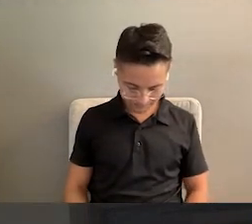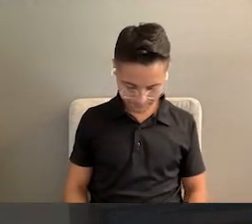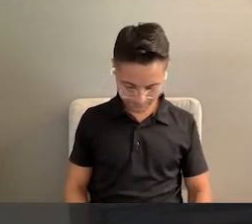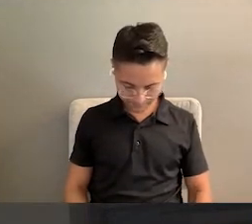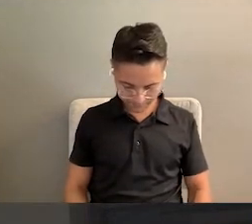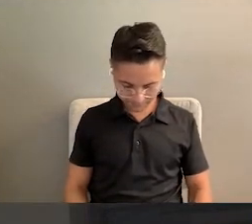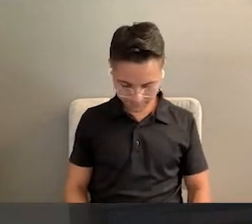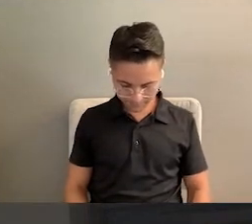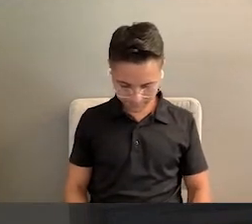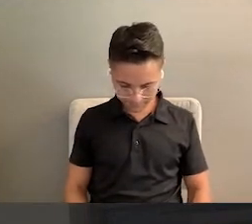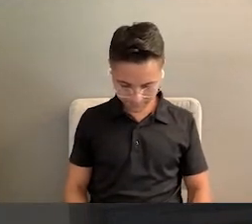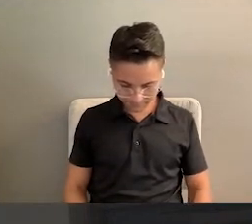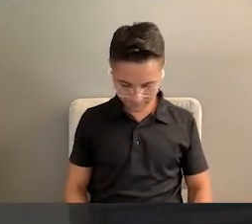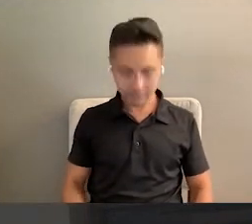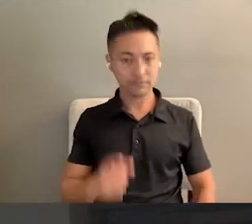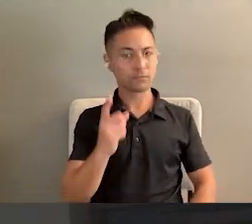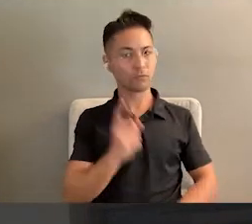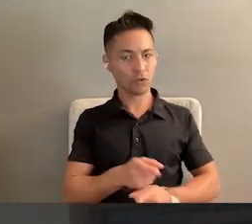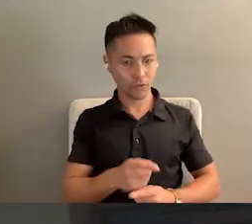Okay.